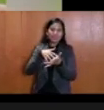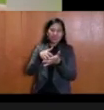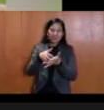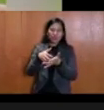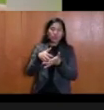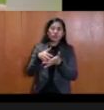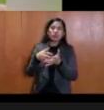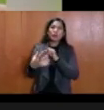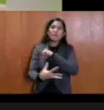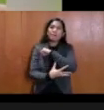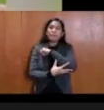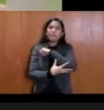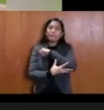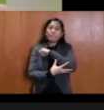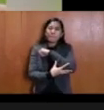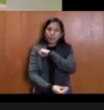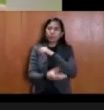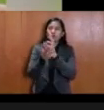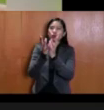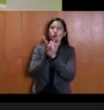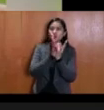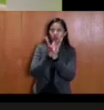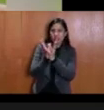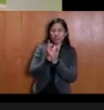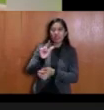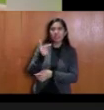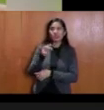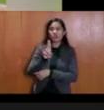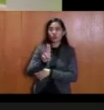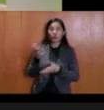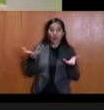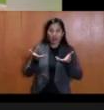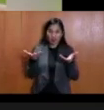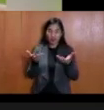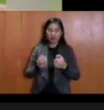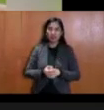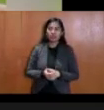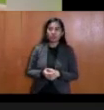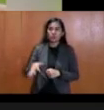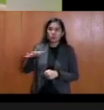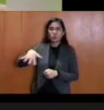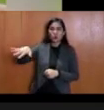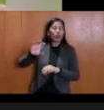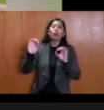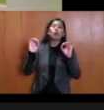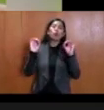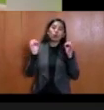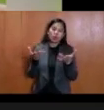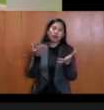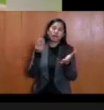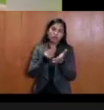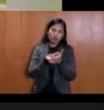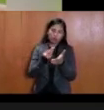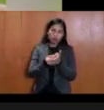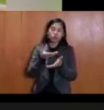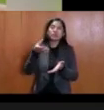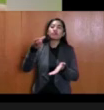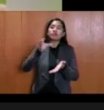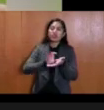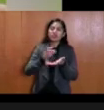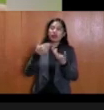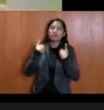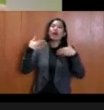poorer or the poorest communities and LGUs are the ones that really don't have the funds to invest in these types of